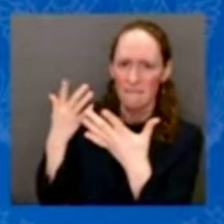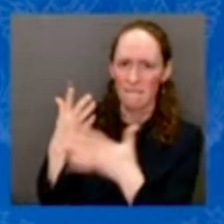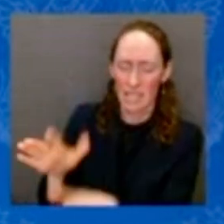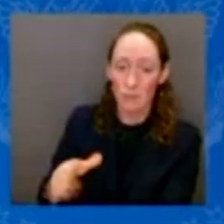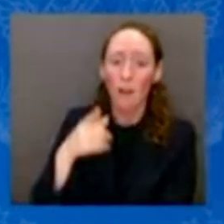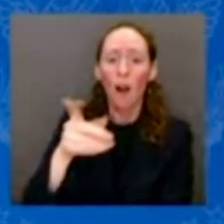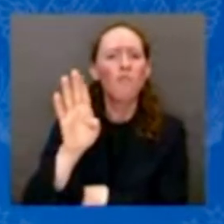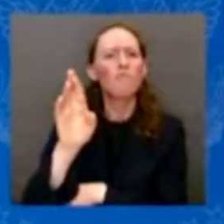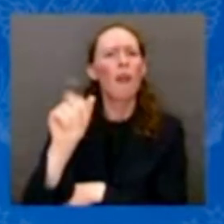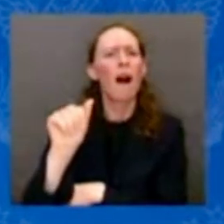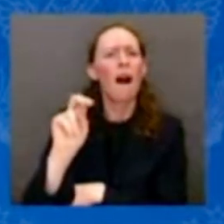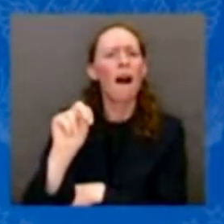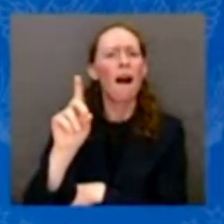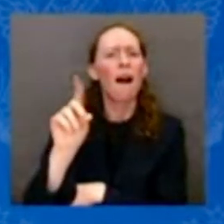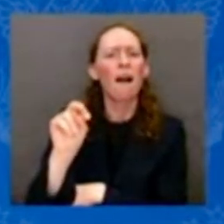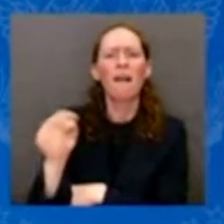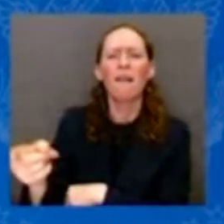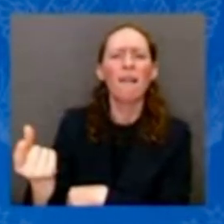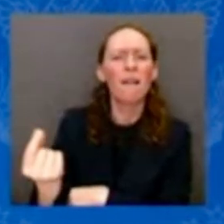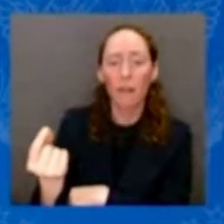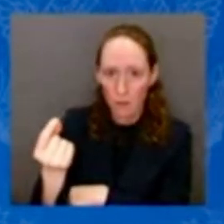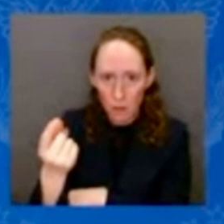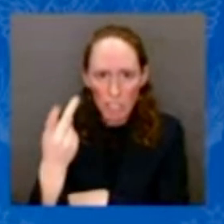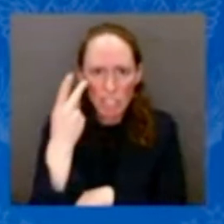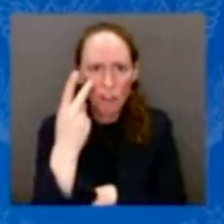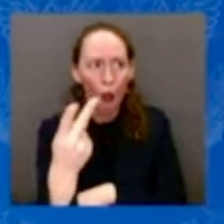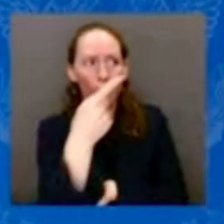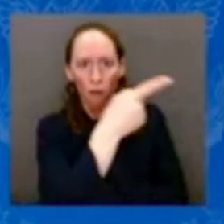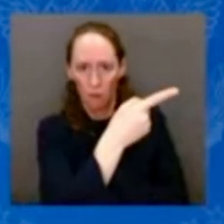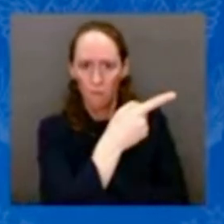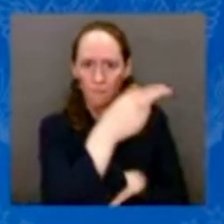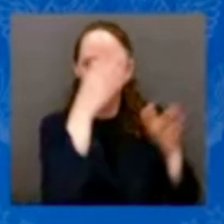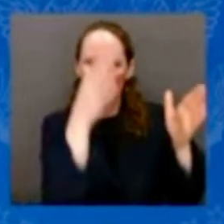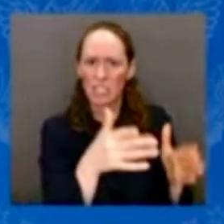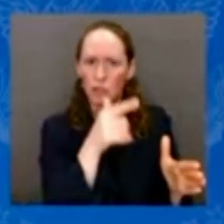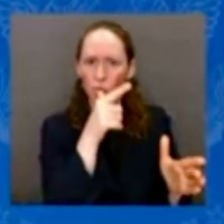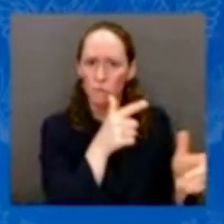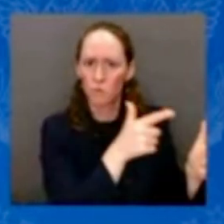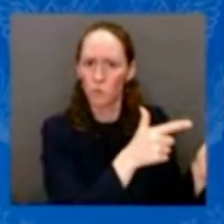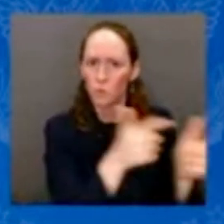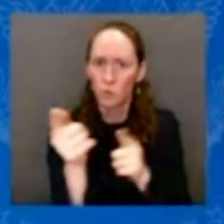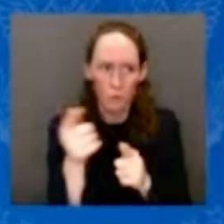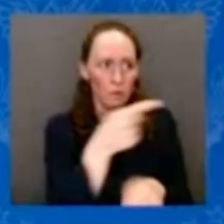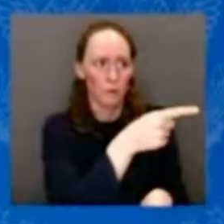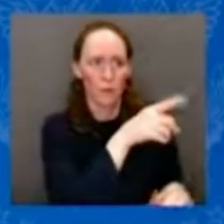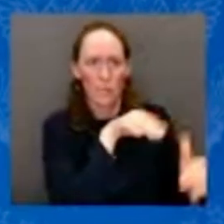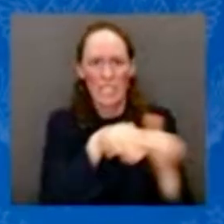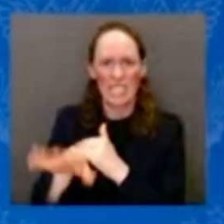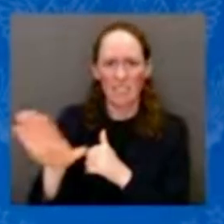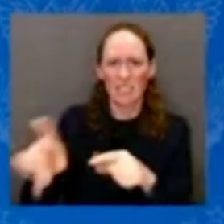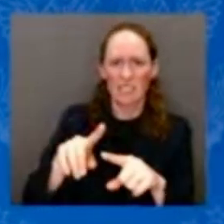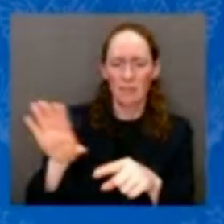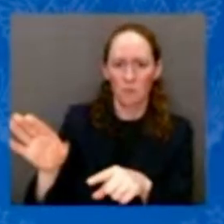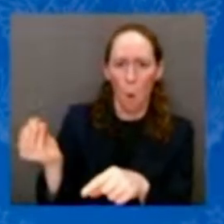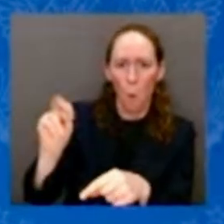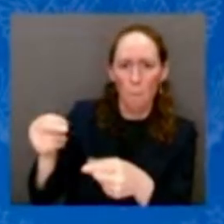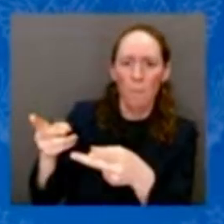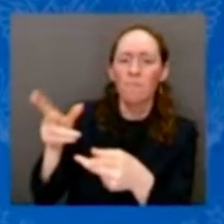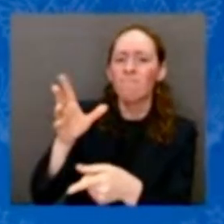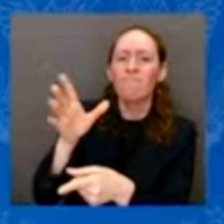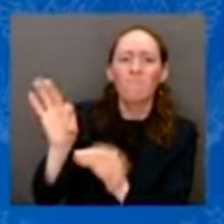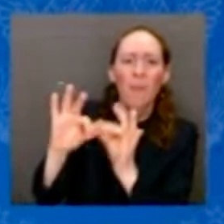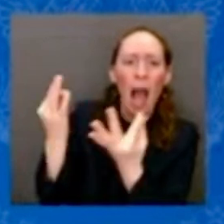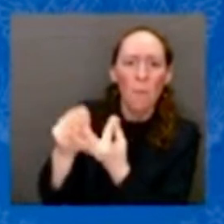just 2 miles away, pointing a gun at him. In an instant, he found the courage to act and